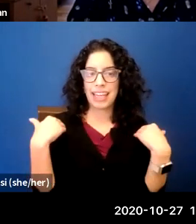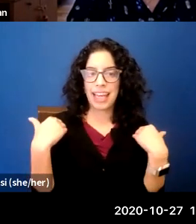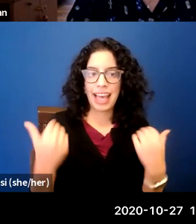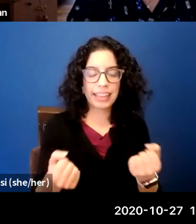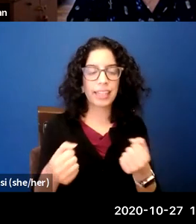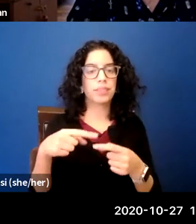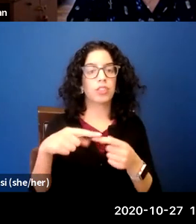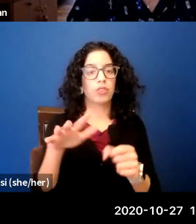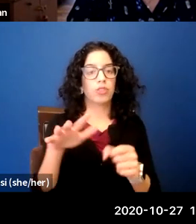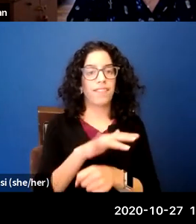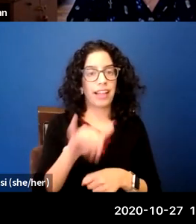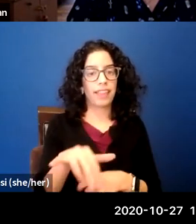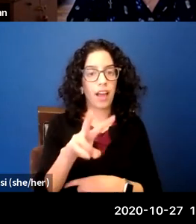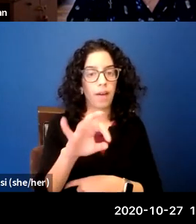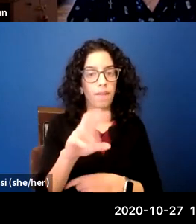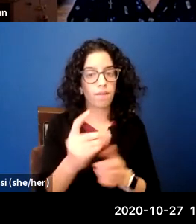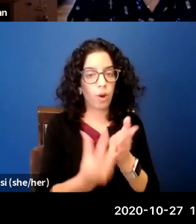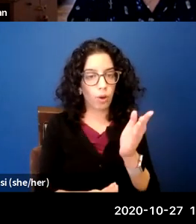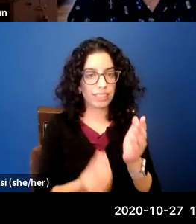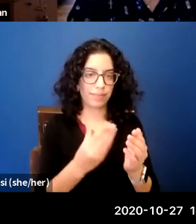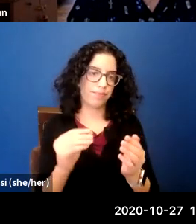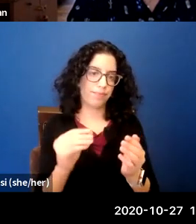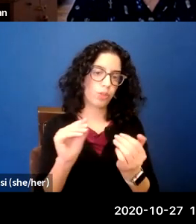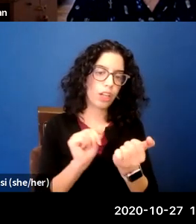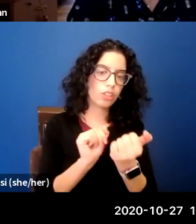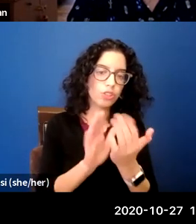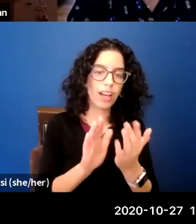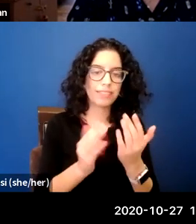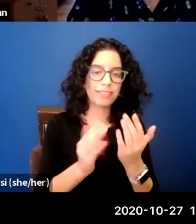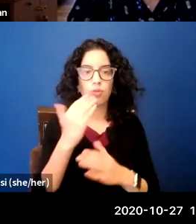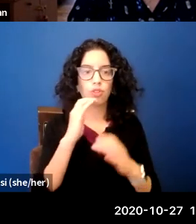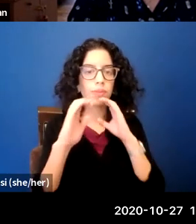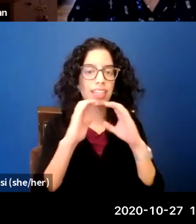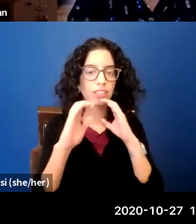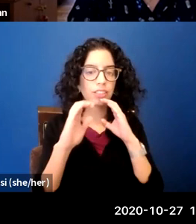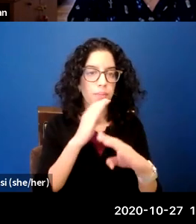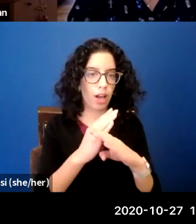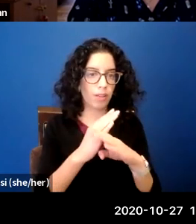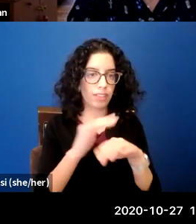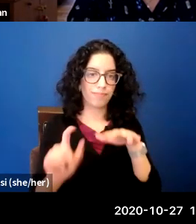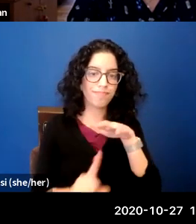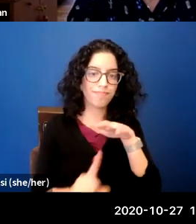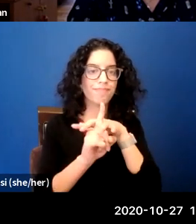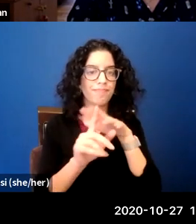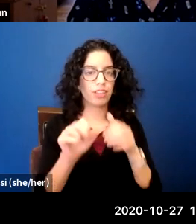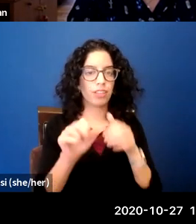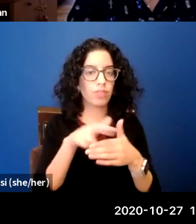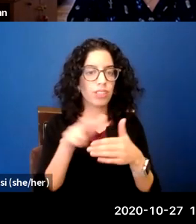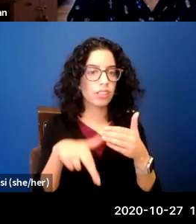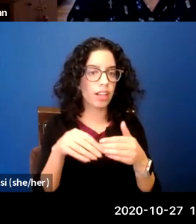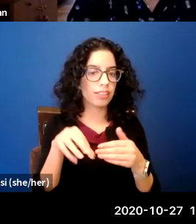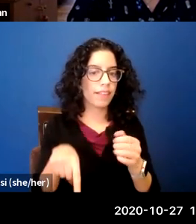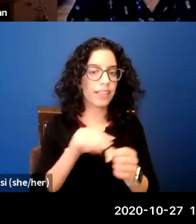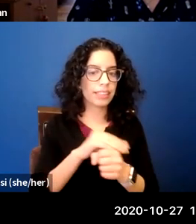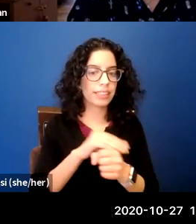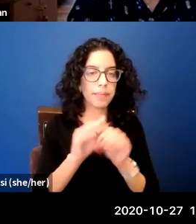supposed to do or avoid to stay safe and healthy. So to fill this void and to